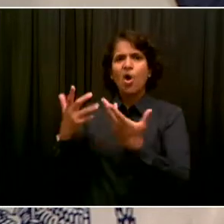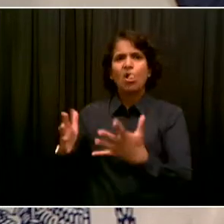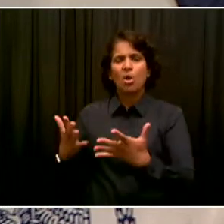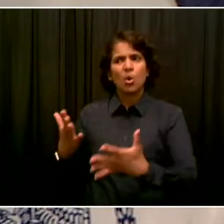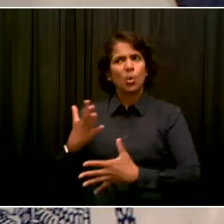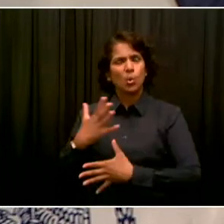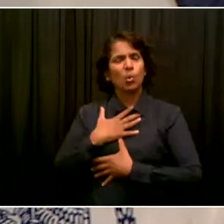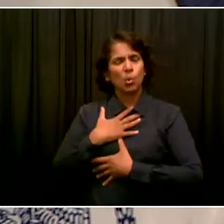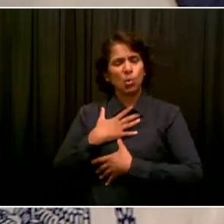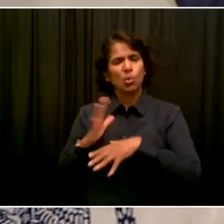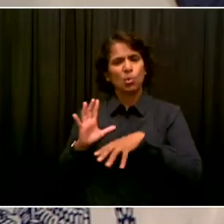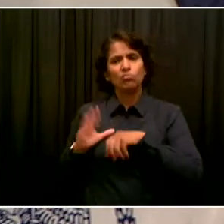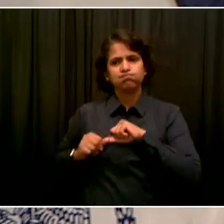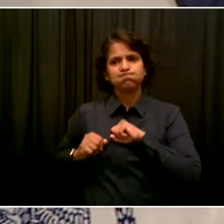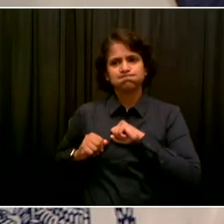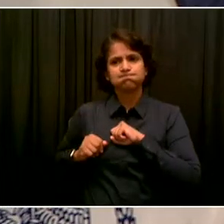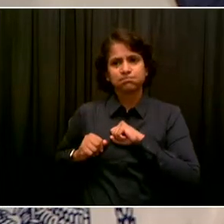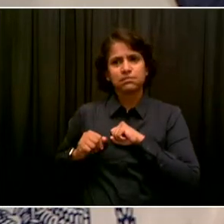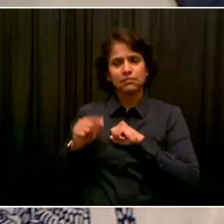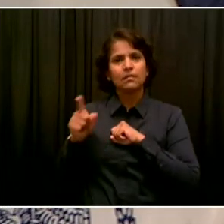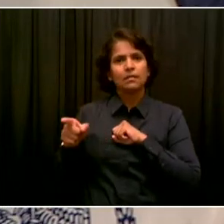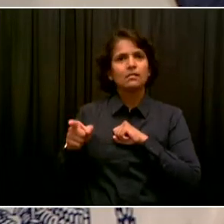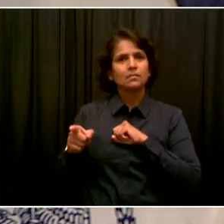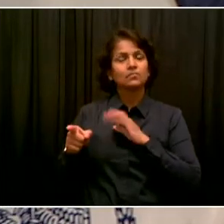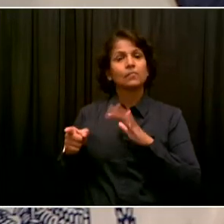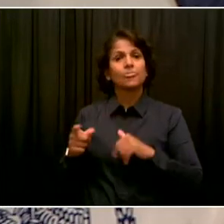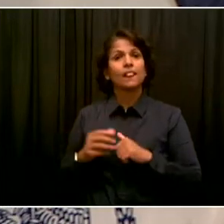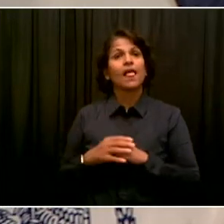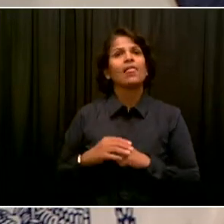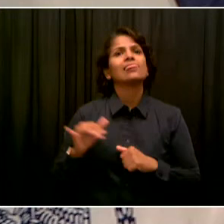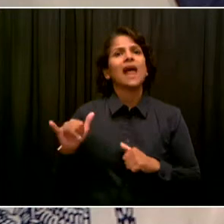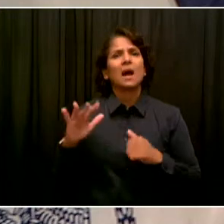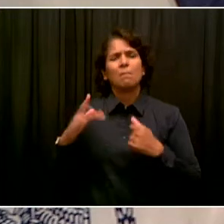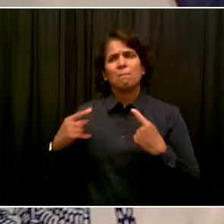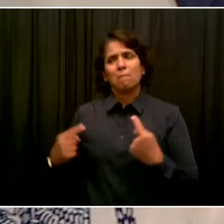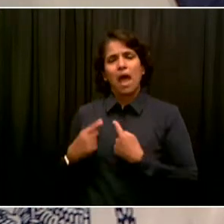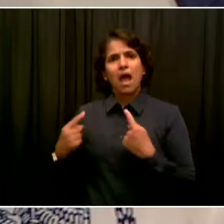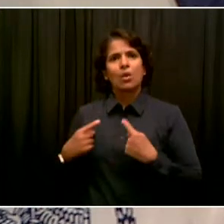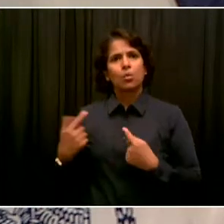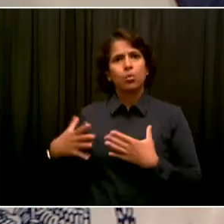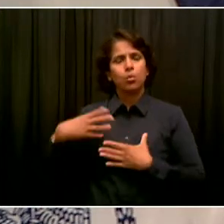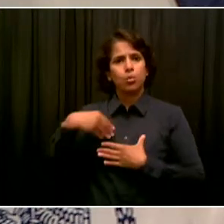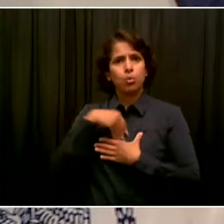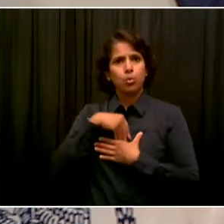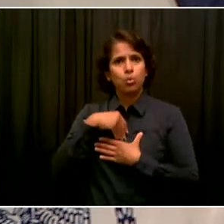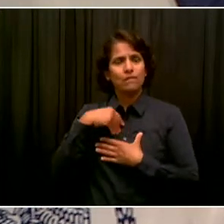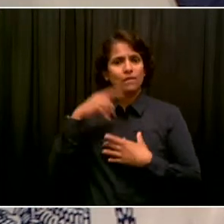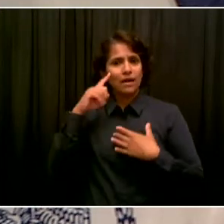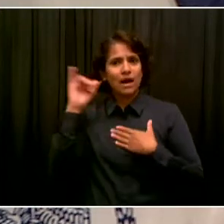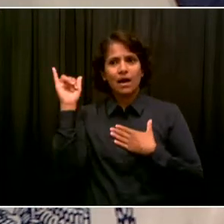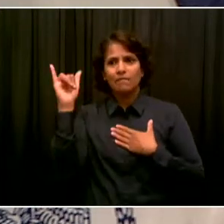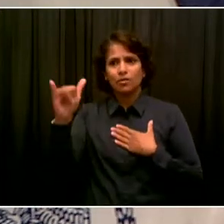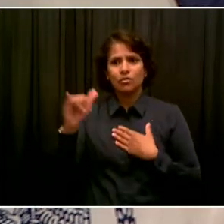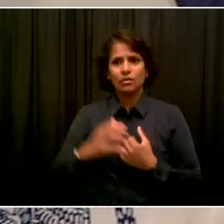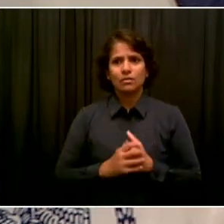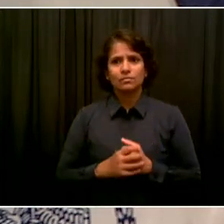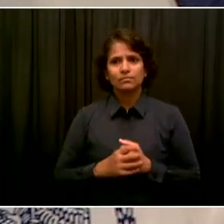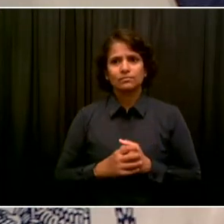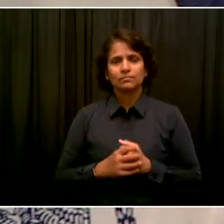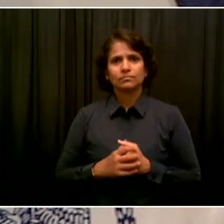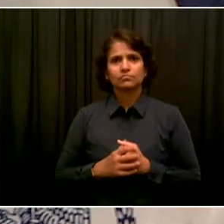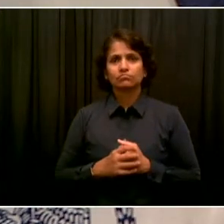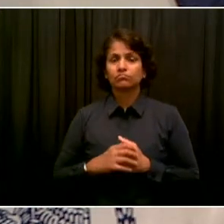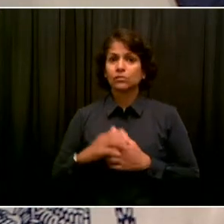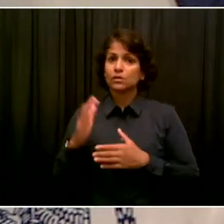like lifelong pain that they will be feeling, into incredible energy to move change and save